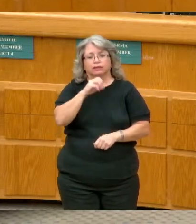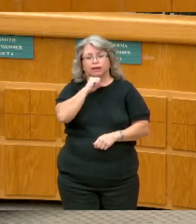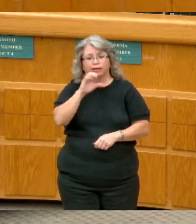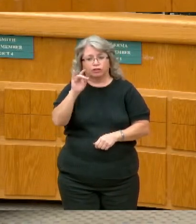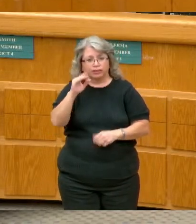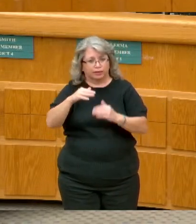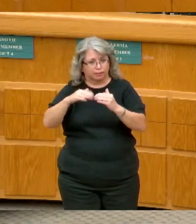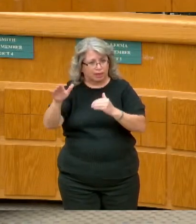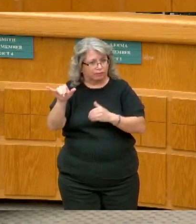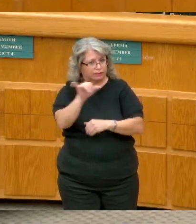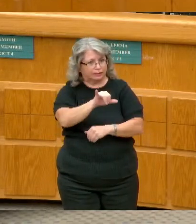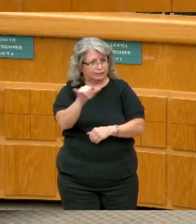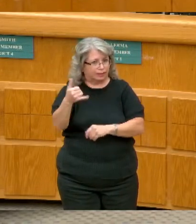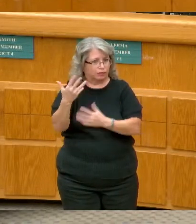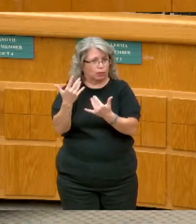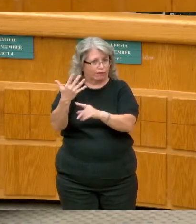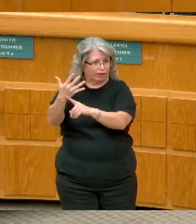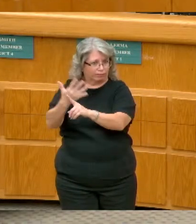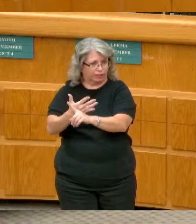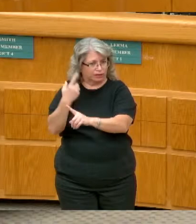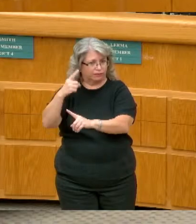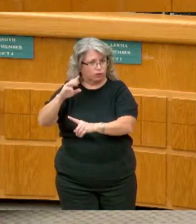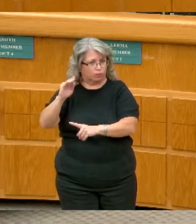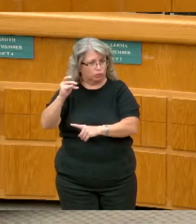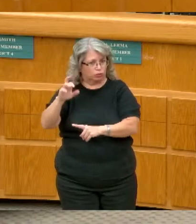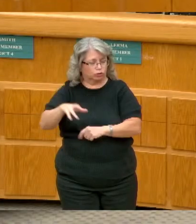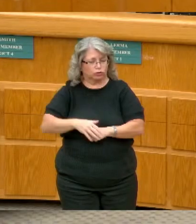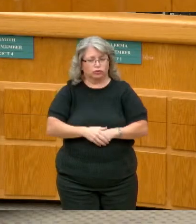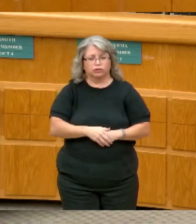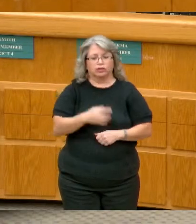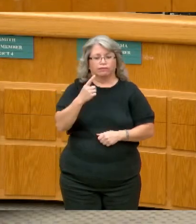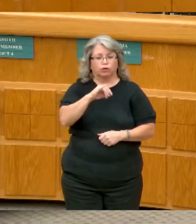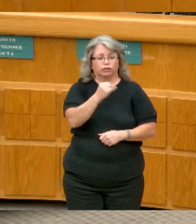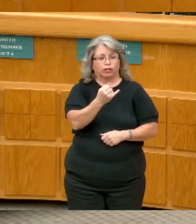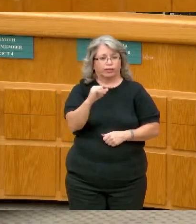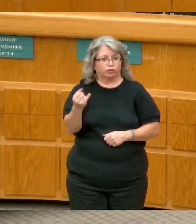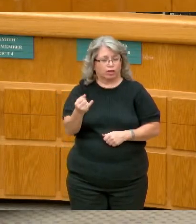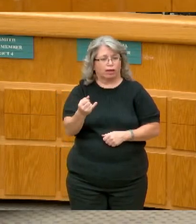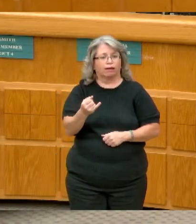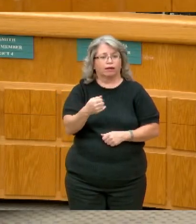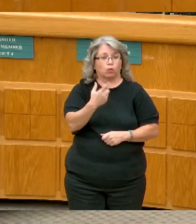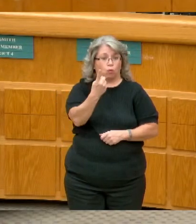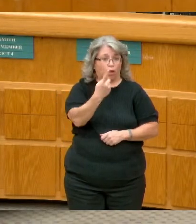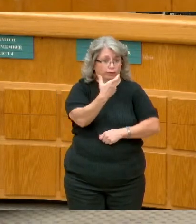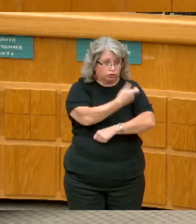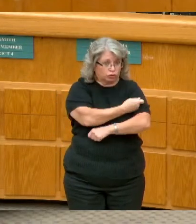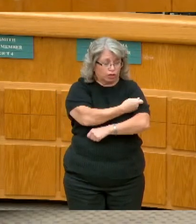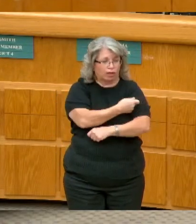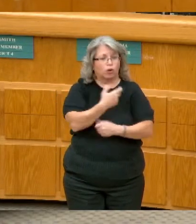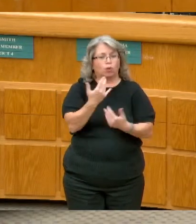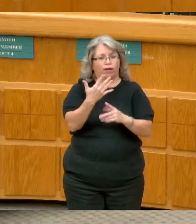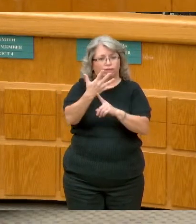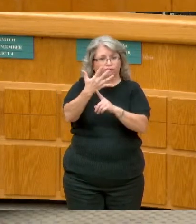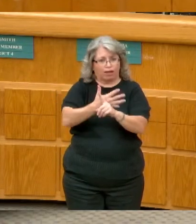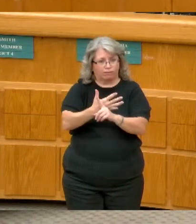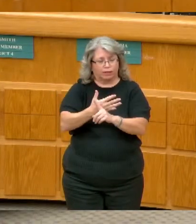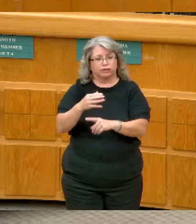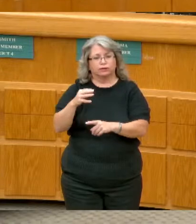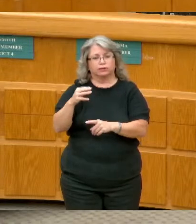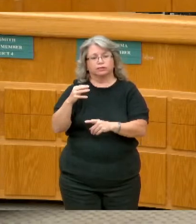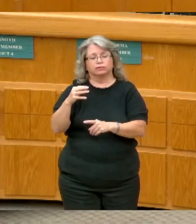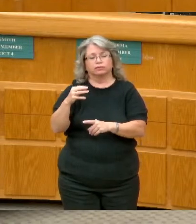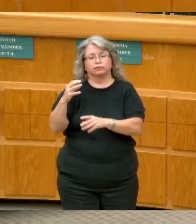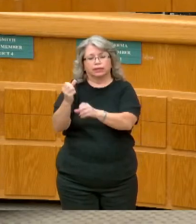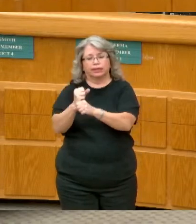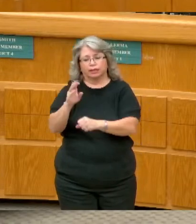for J&J, it's the 1. And it's also a booster. CDC is also now recommending with the J&J that you